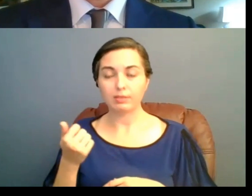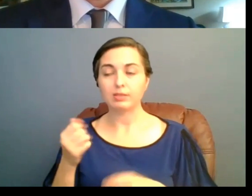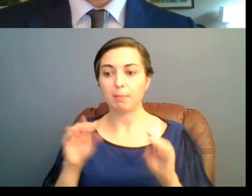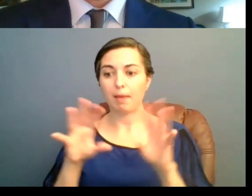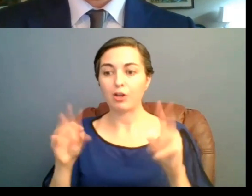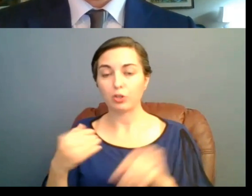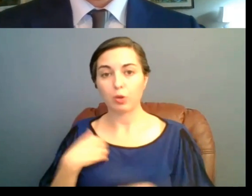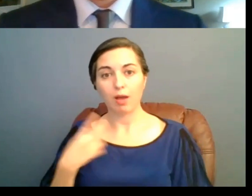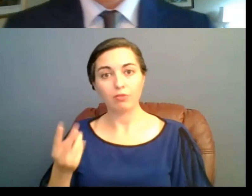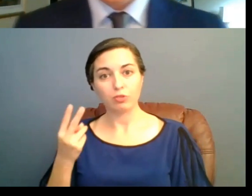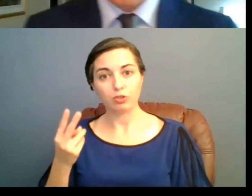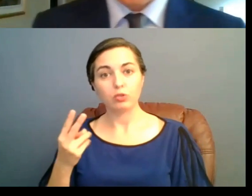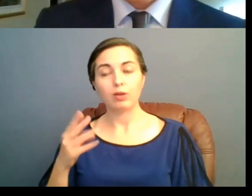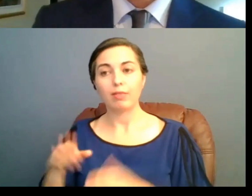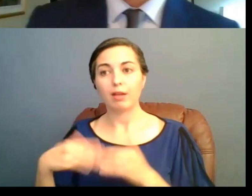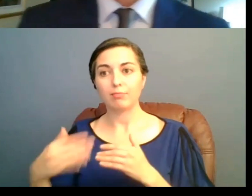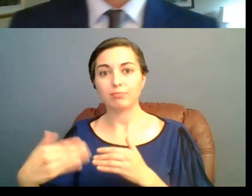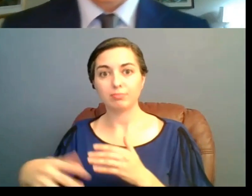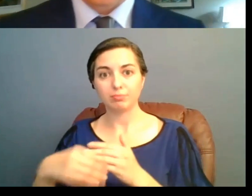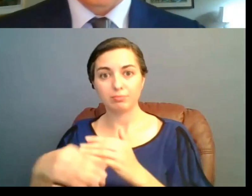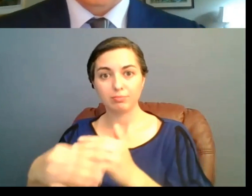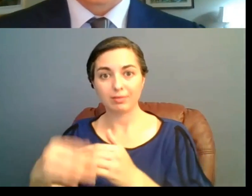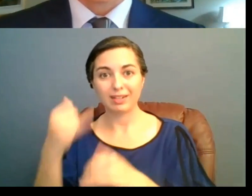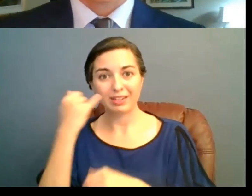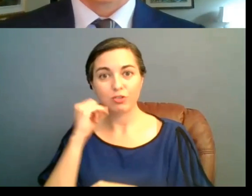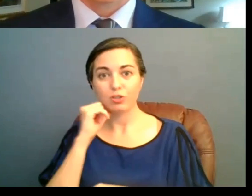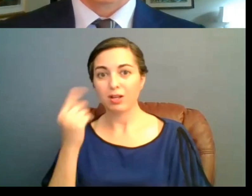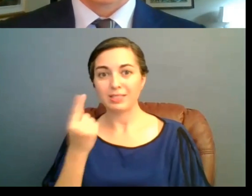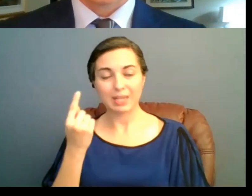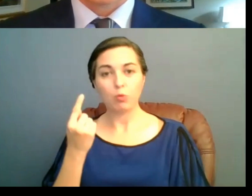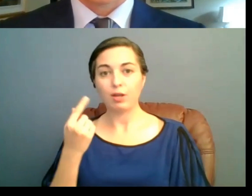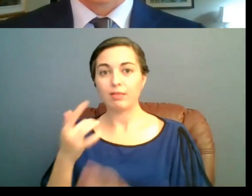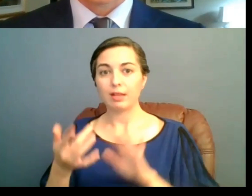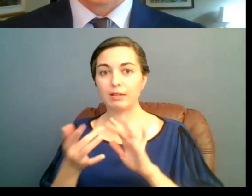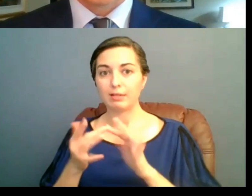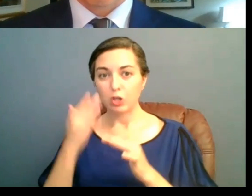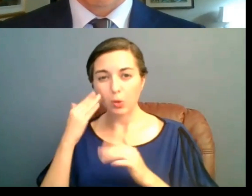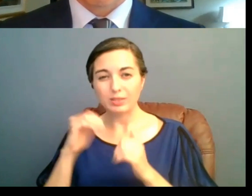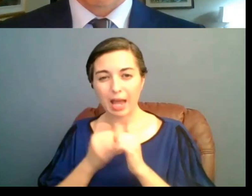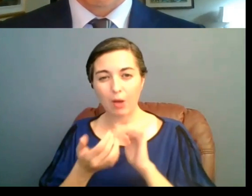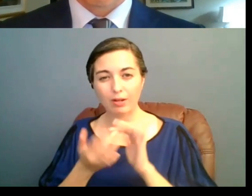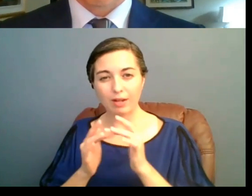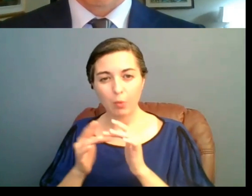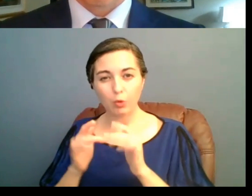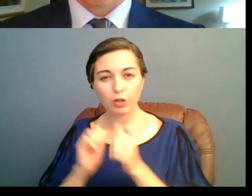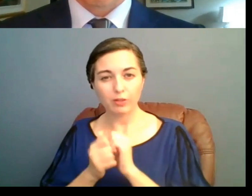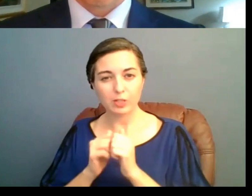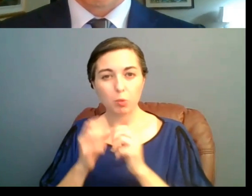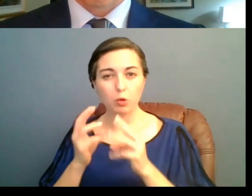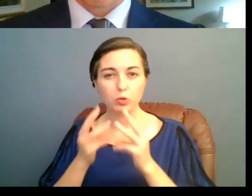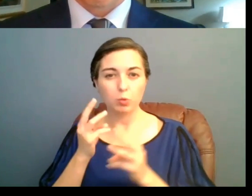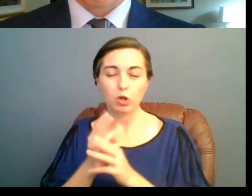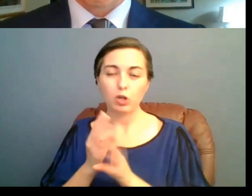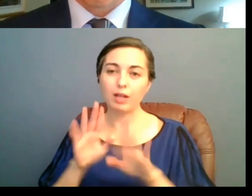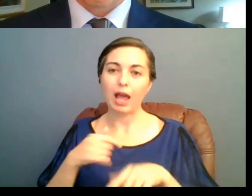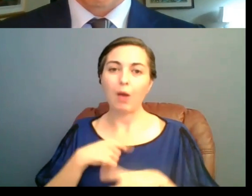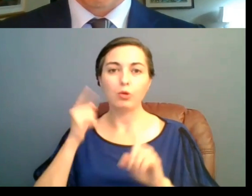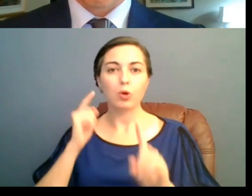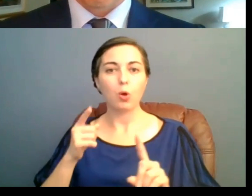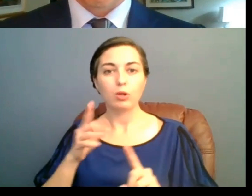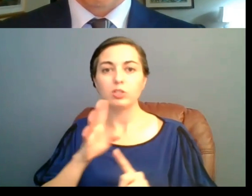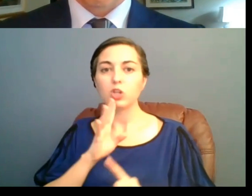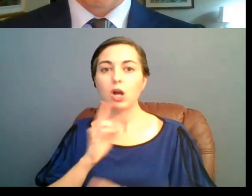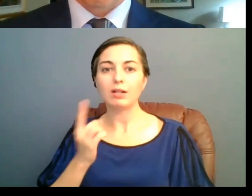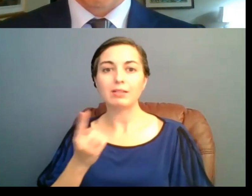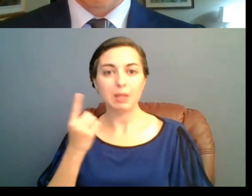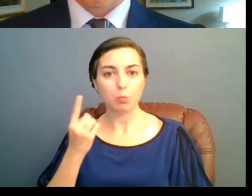not someone who has a developed network in the sports world, I would make it a goal to talk on the phone with someone at least once a week. By the end of the